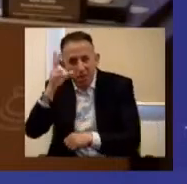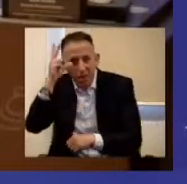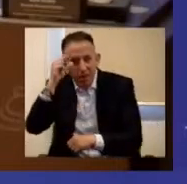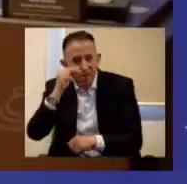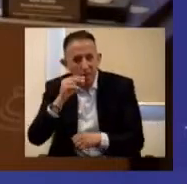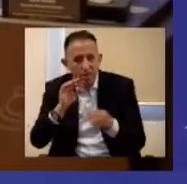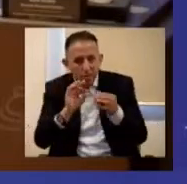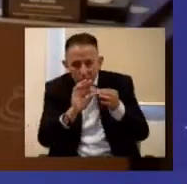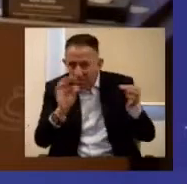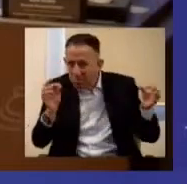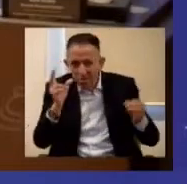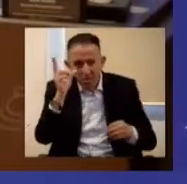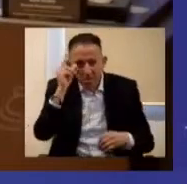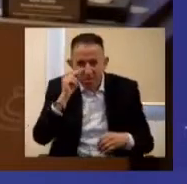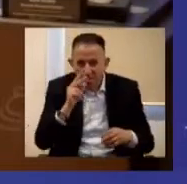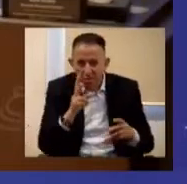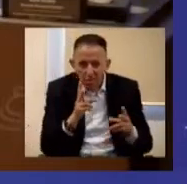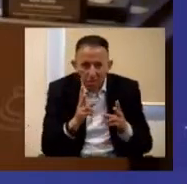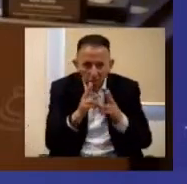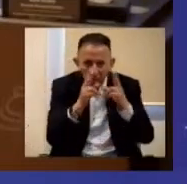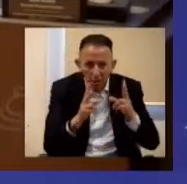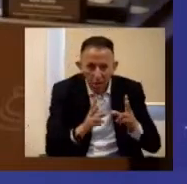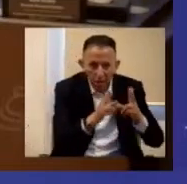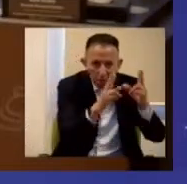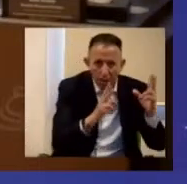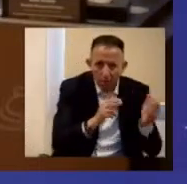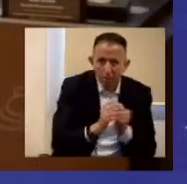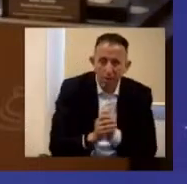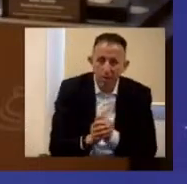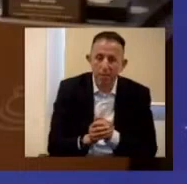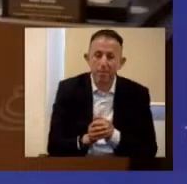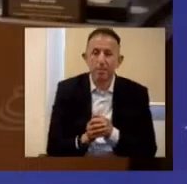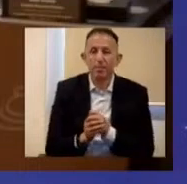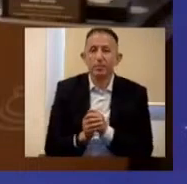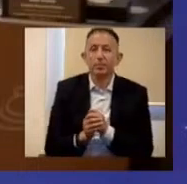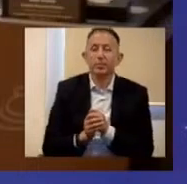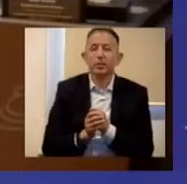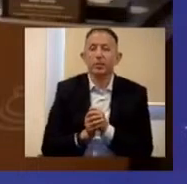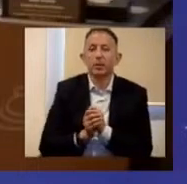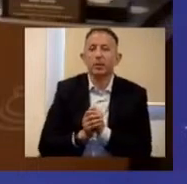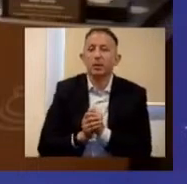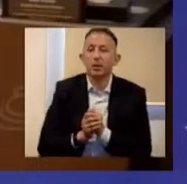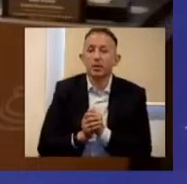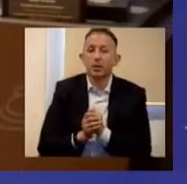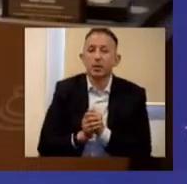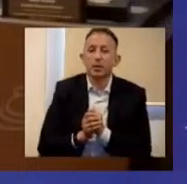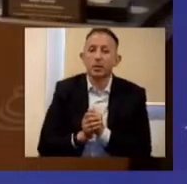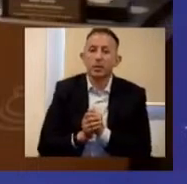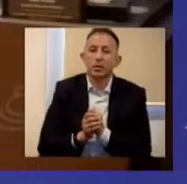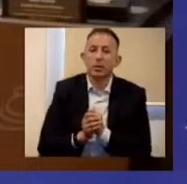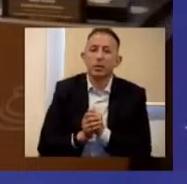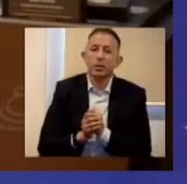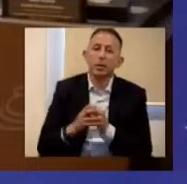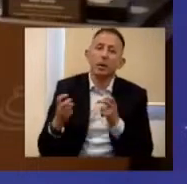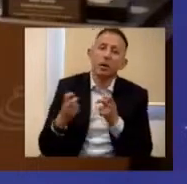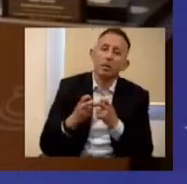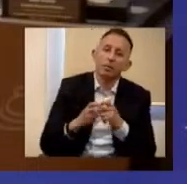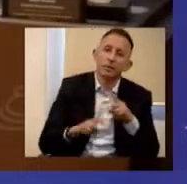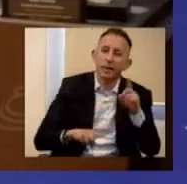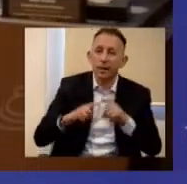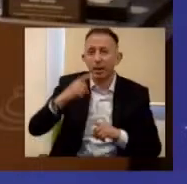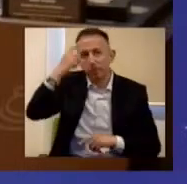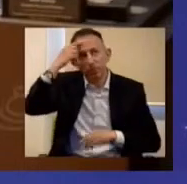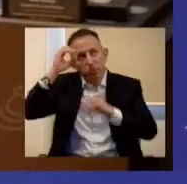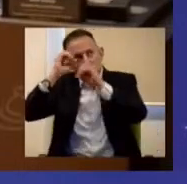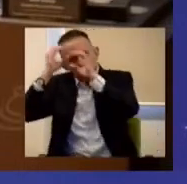it will have a hard time doing it, where they're with the huge knowledge base that the system have, they can do it very well. Of course, we should not compare to